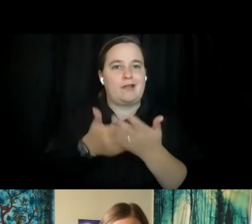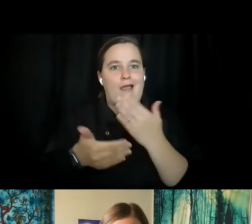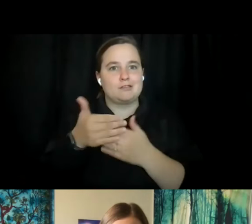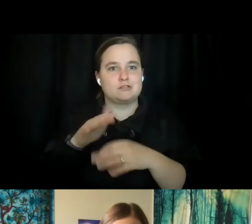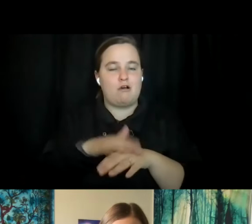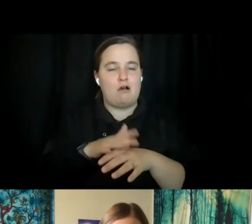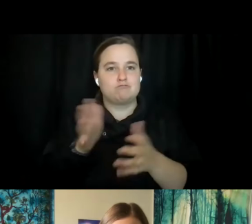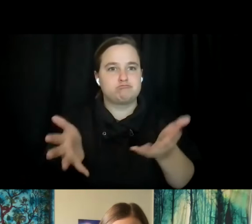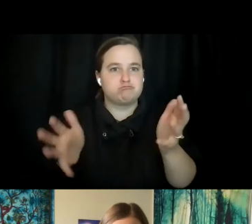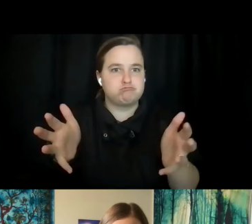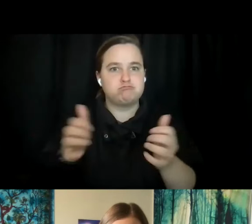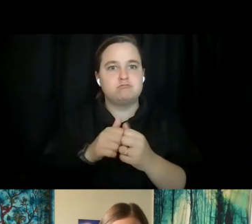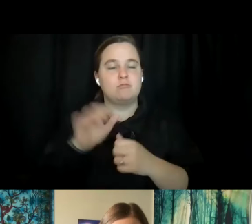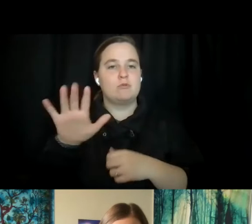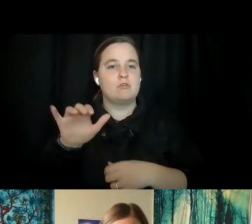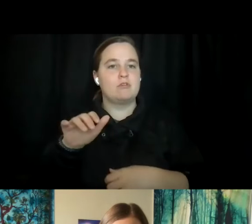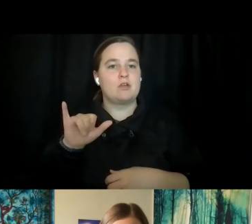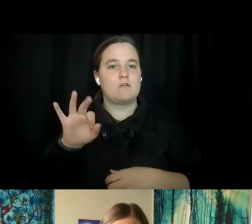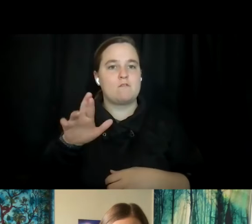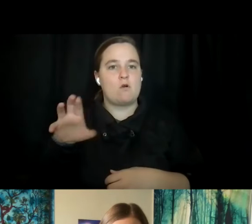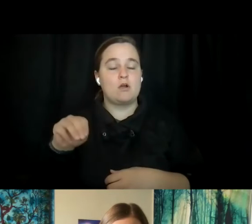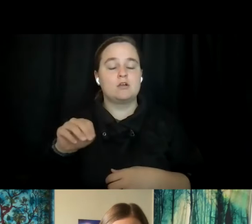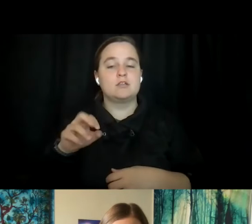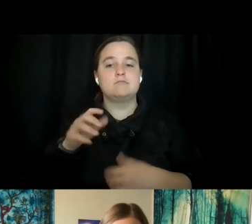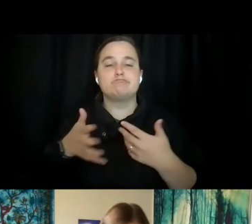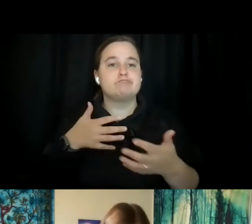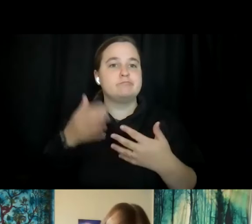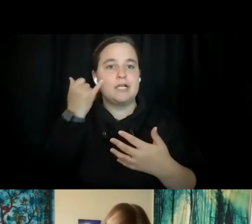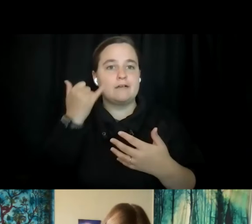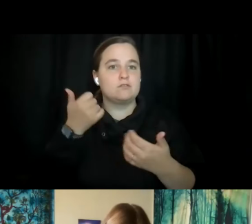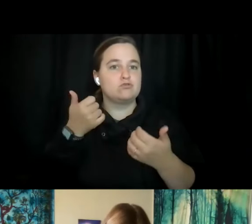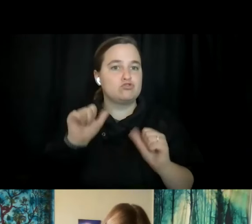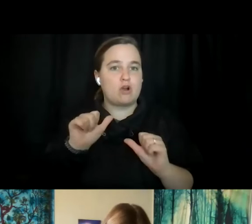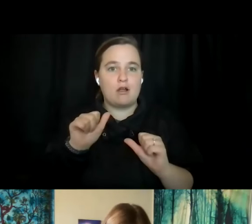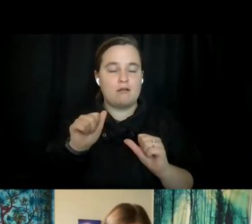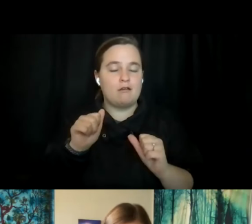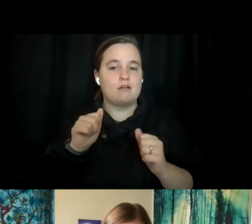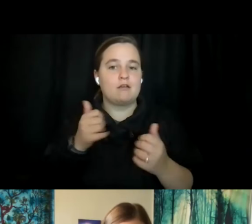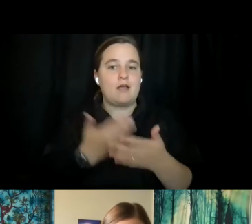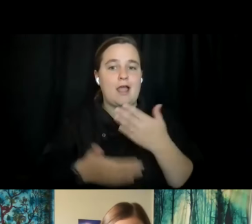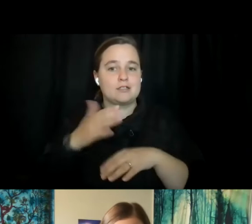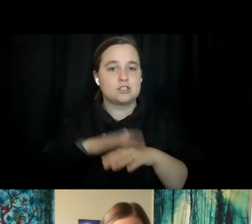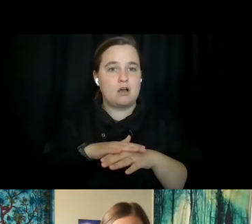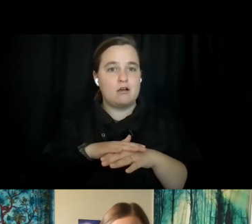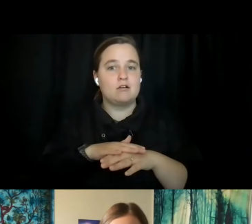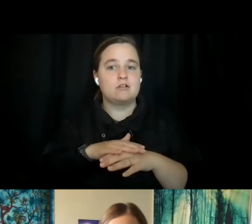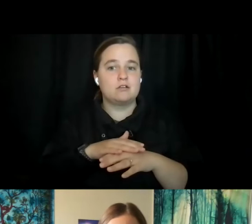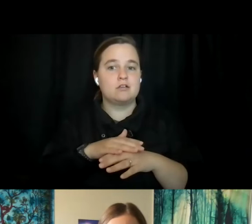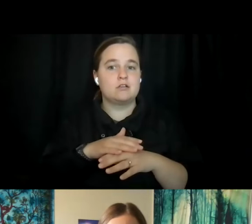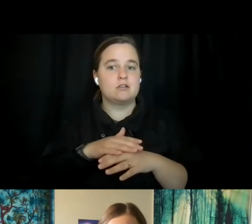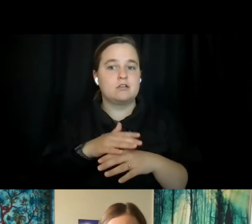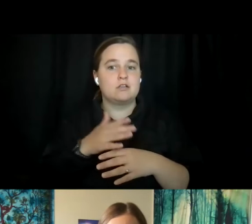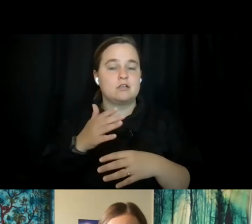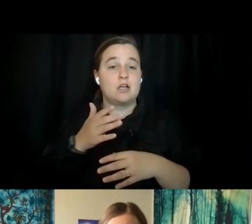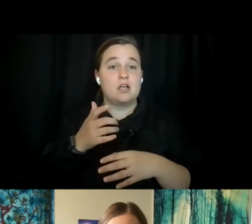if you aren't providing a hands-on assistance to somebody, you might be providing to somebody else, someone else can be triggered